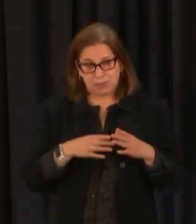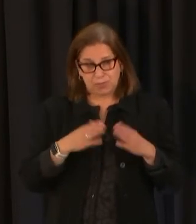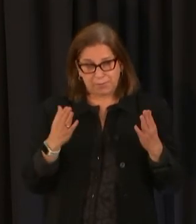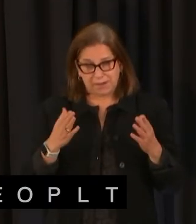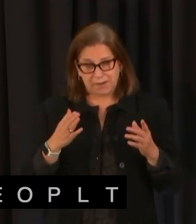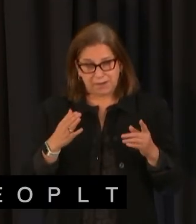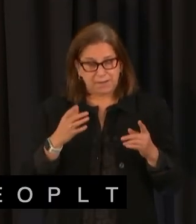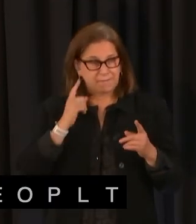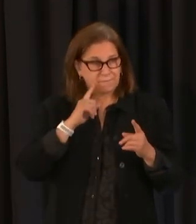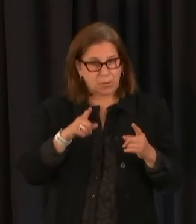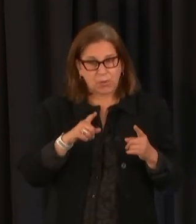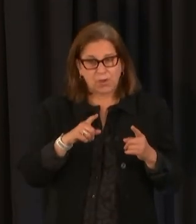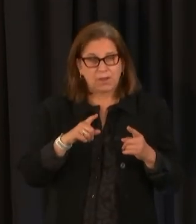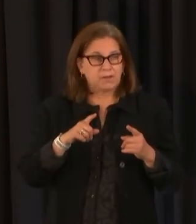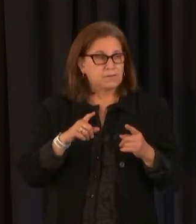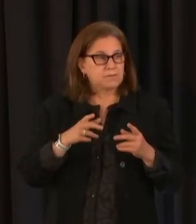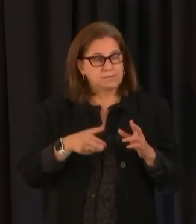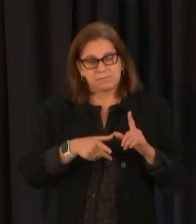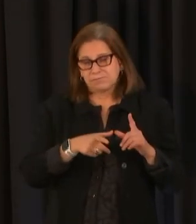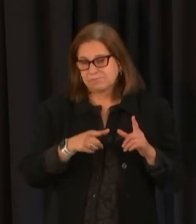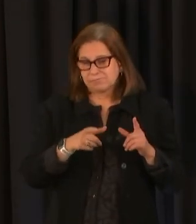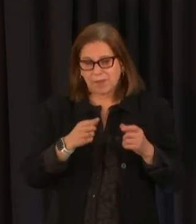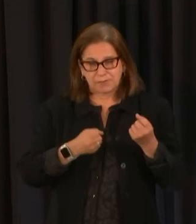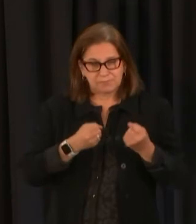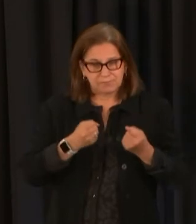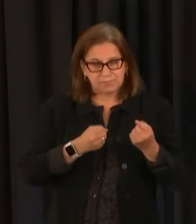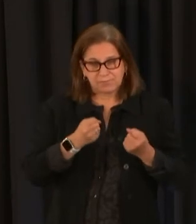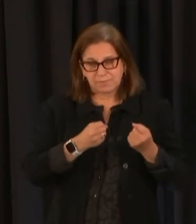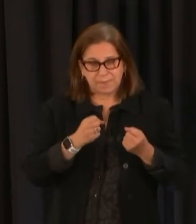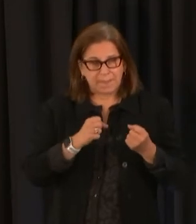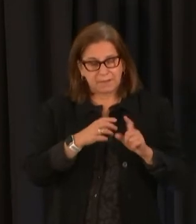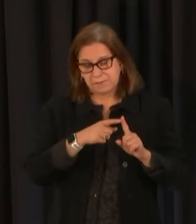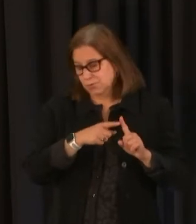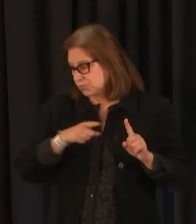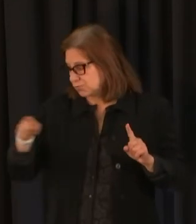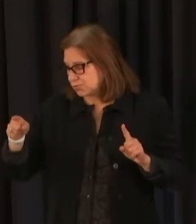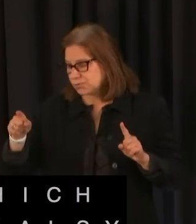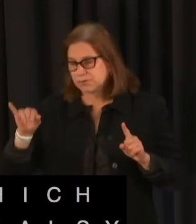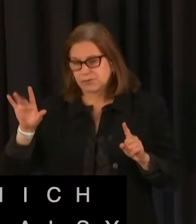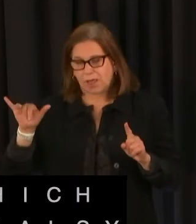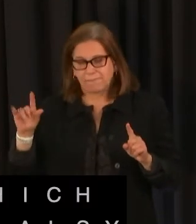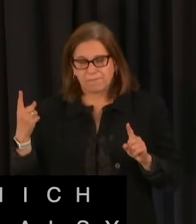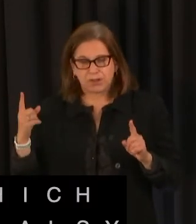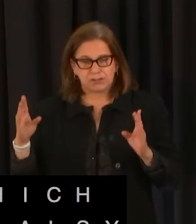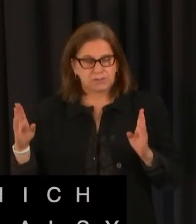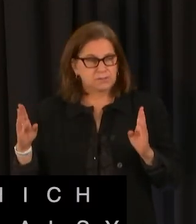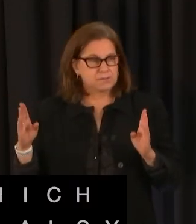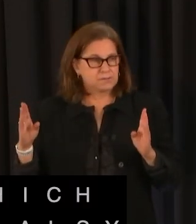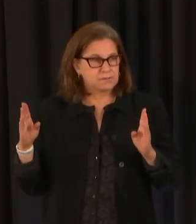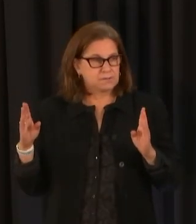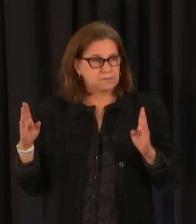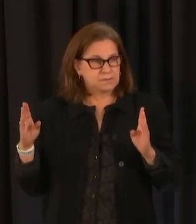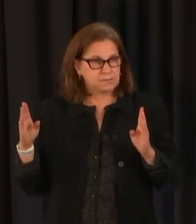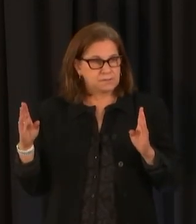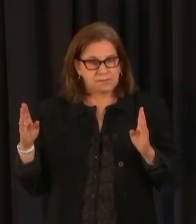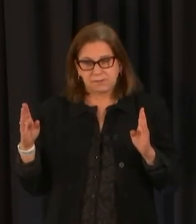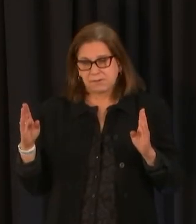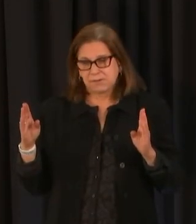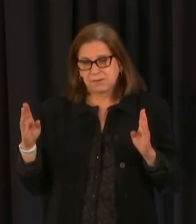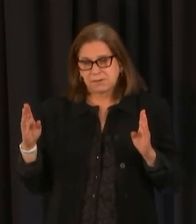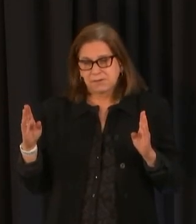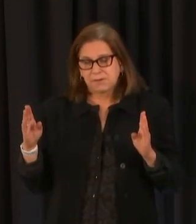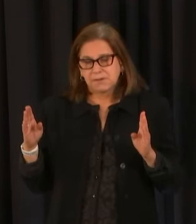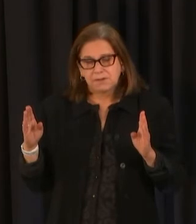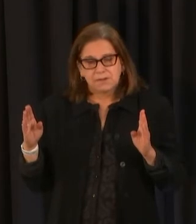for the credentials. July 1st is the day that we want you to be current. So let me turn